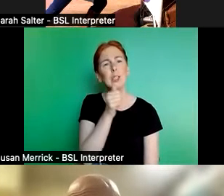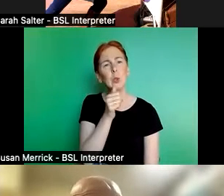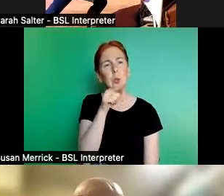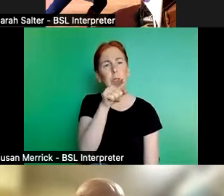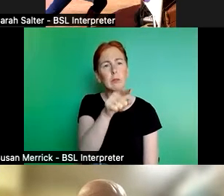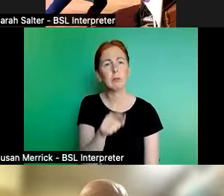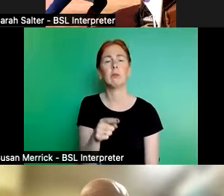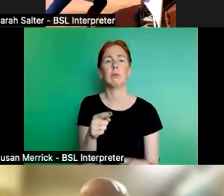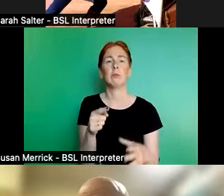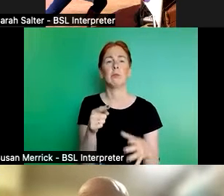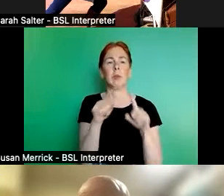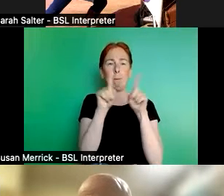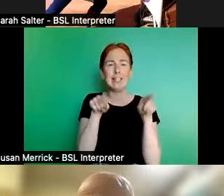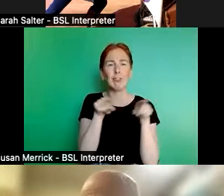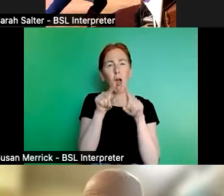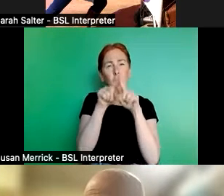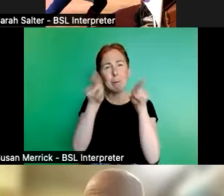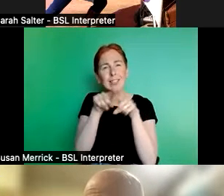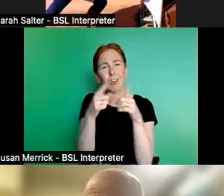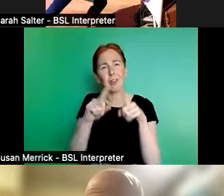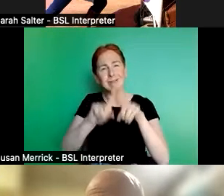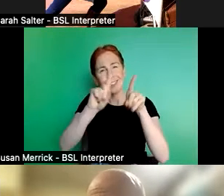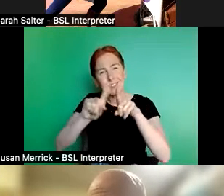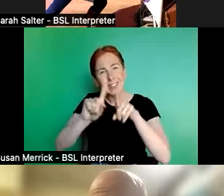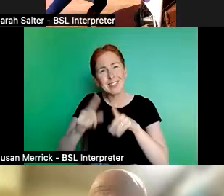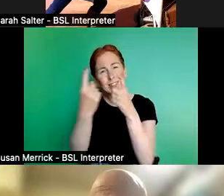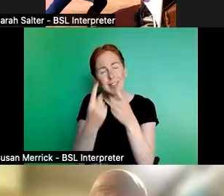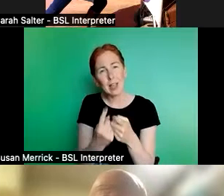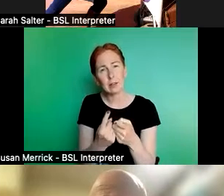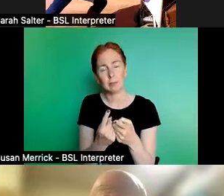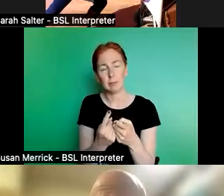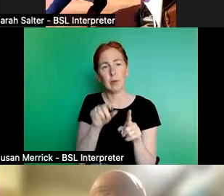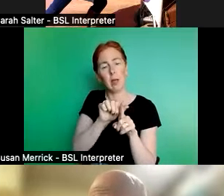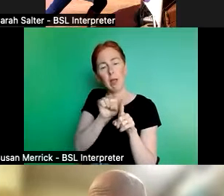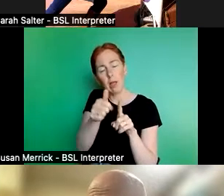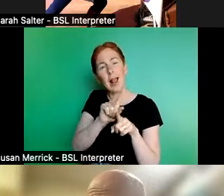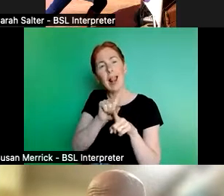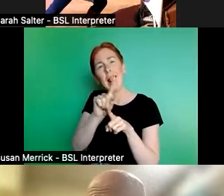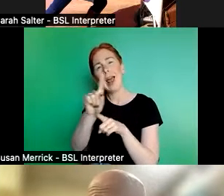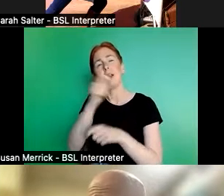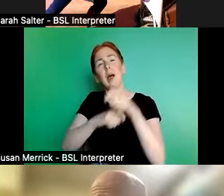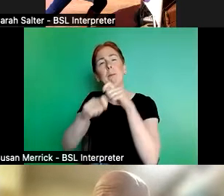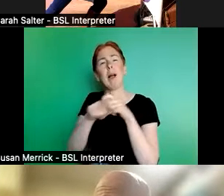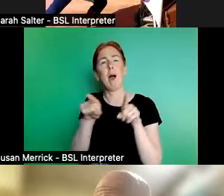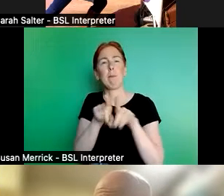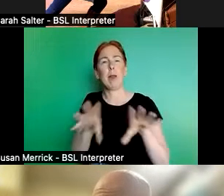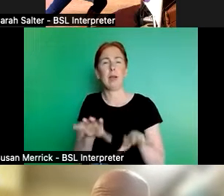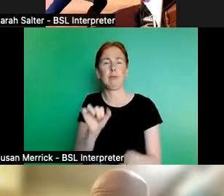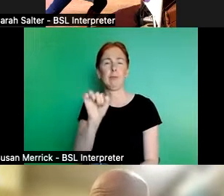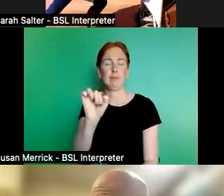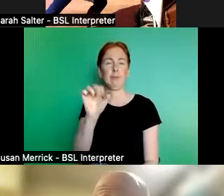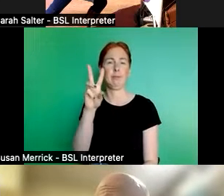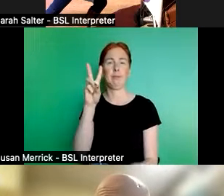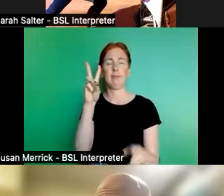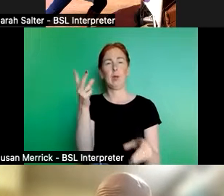visual acuity test that you know and recognize that whenever you've been to an optician yourself. Those are K-picture cards. And then, of course, we're